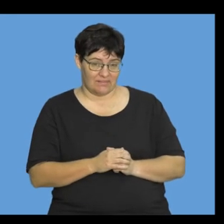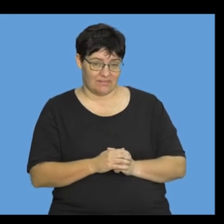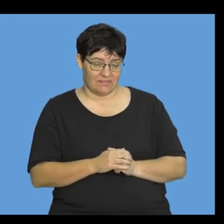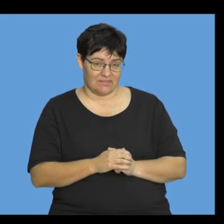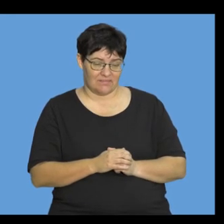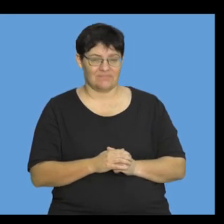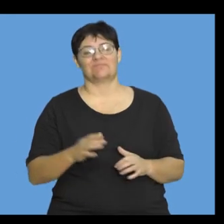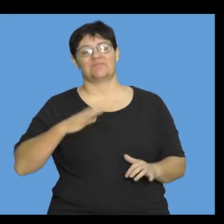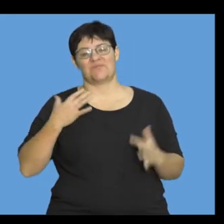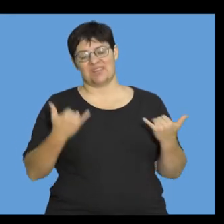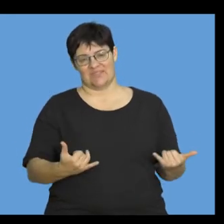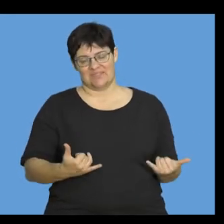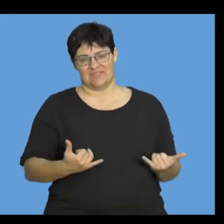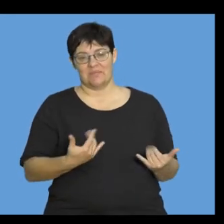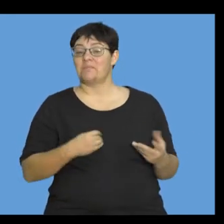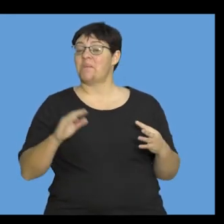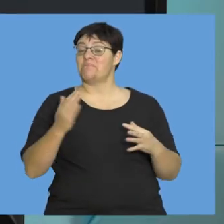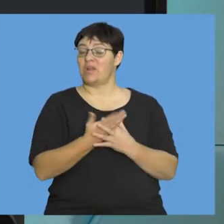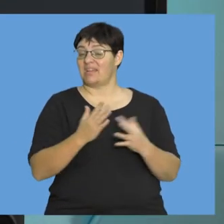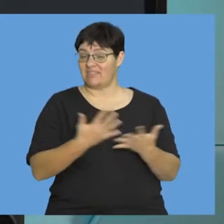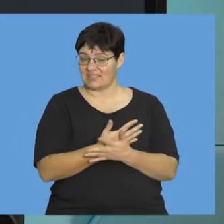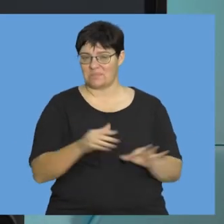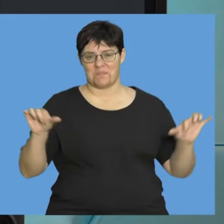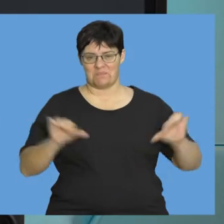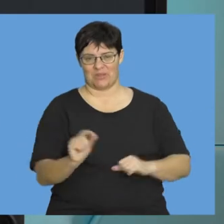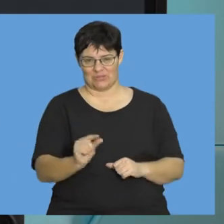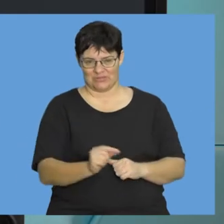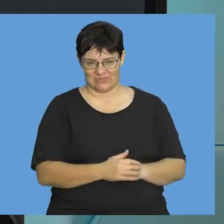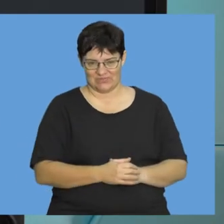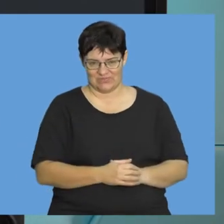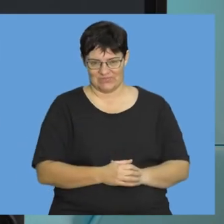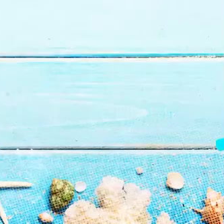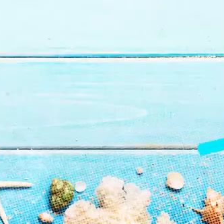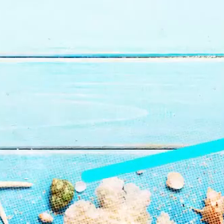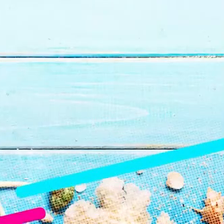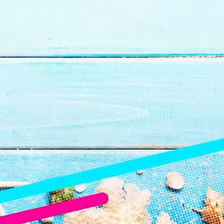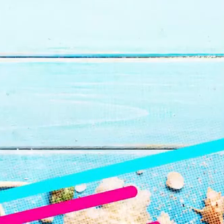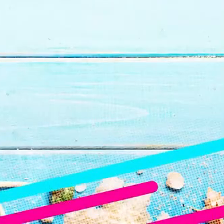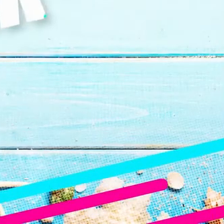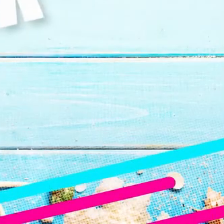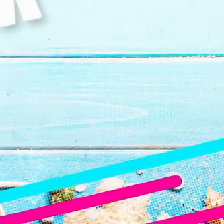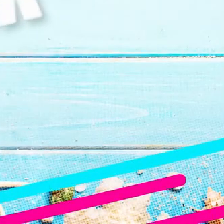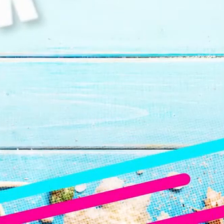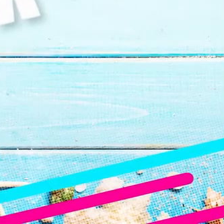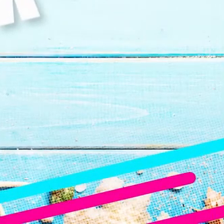purple. Okay, guys, that's all for now. We're going to take a quick break and we'll be right back.